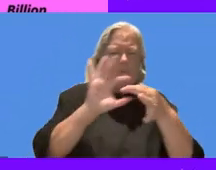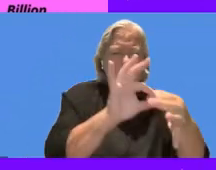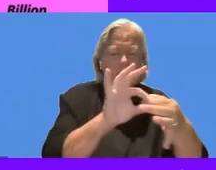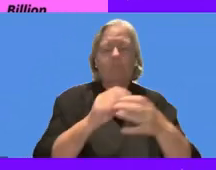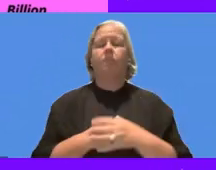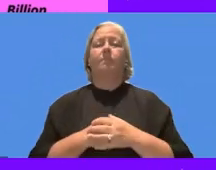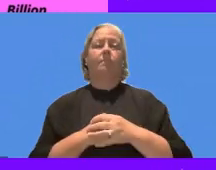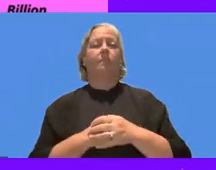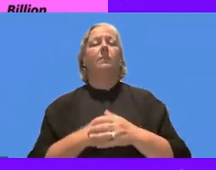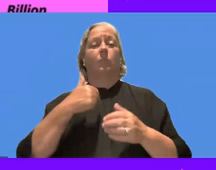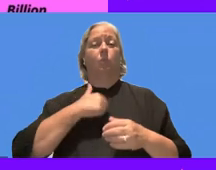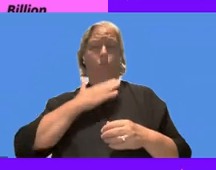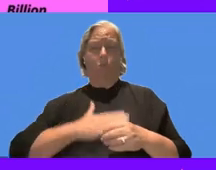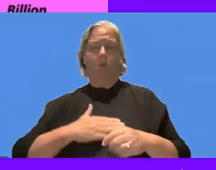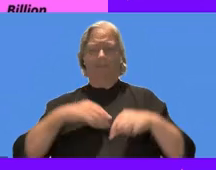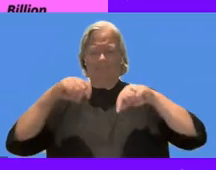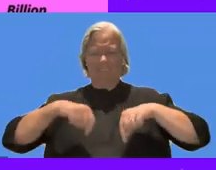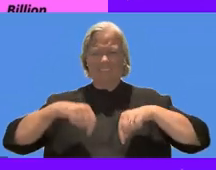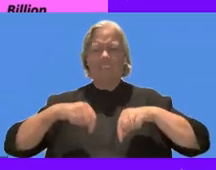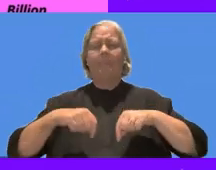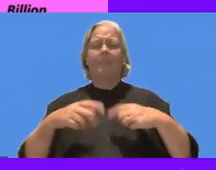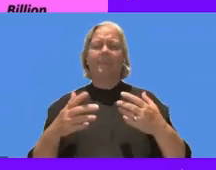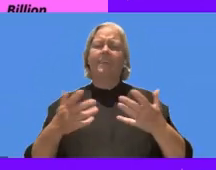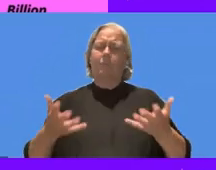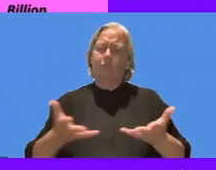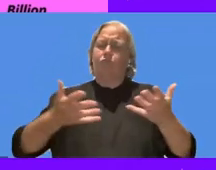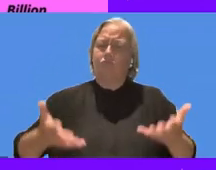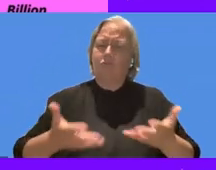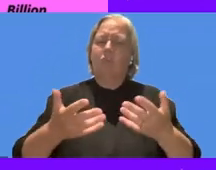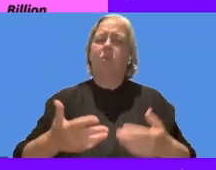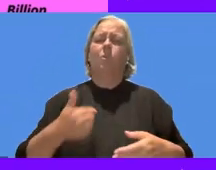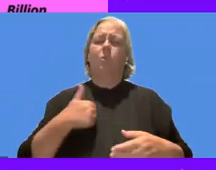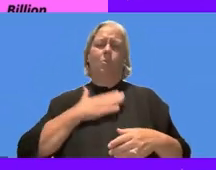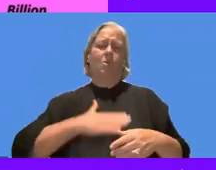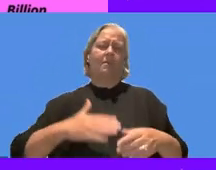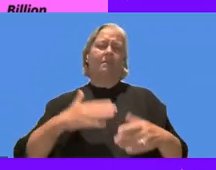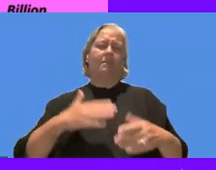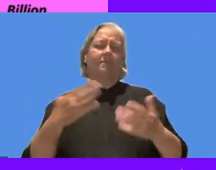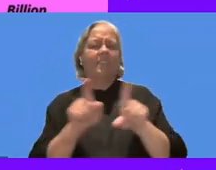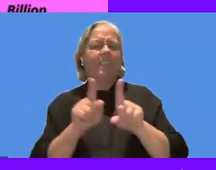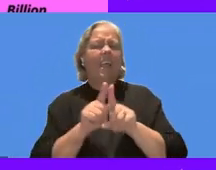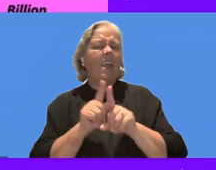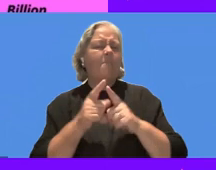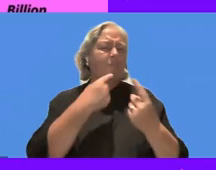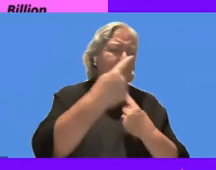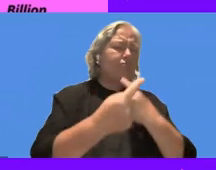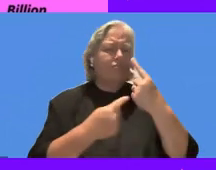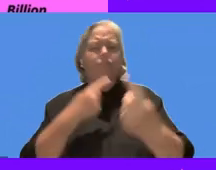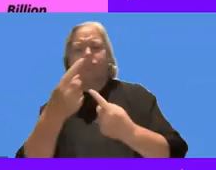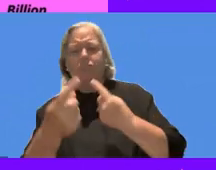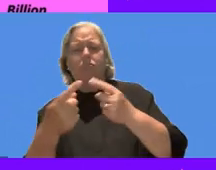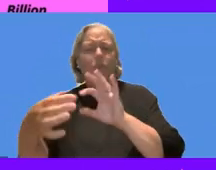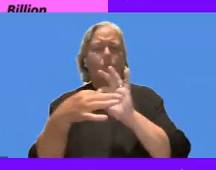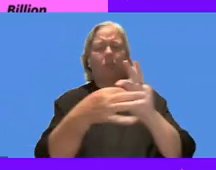this as participatory as possible, but we appreciate we only have an hour together. So please do connect to Mentimeter links that we're going to